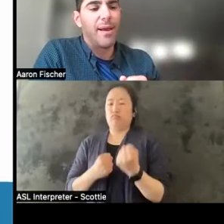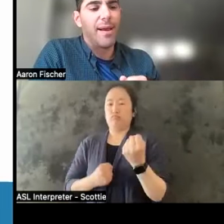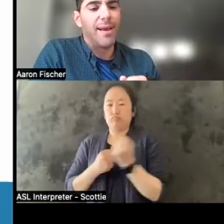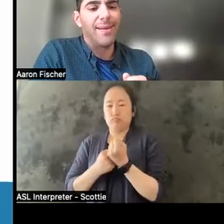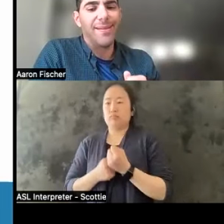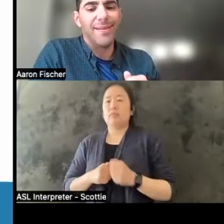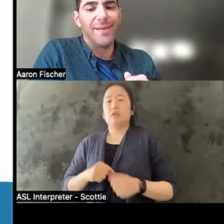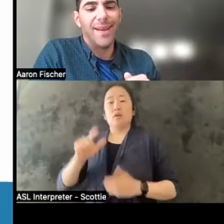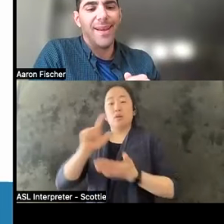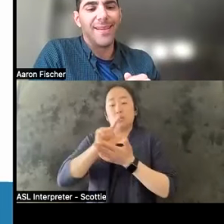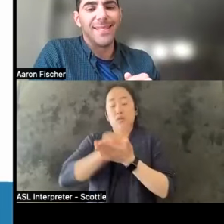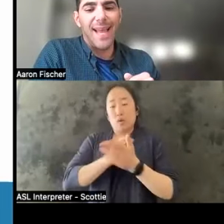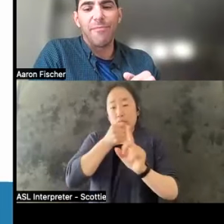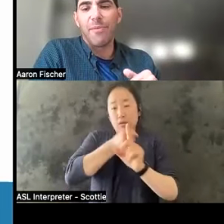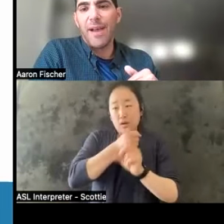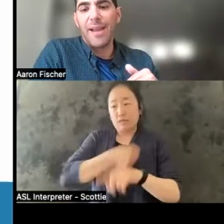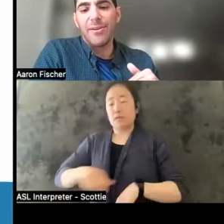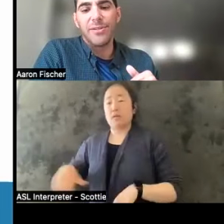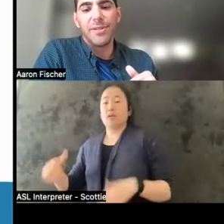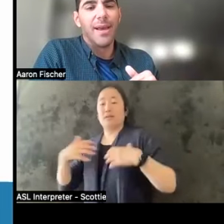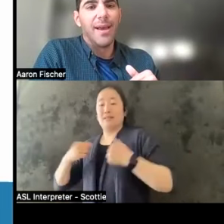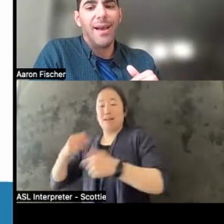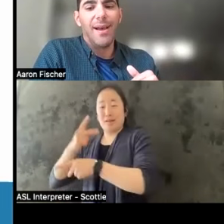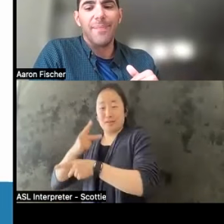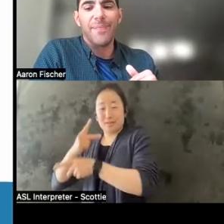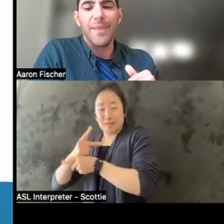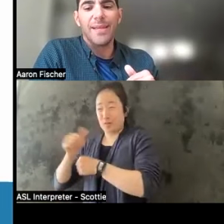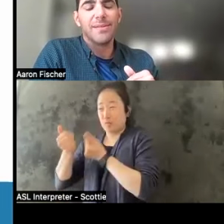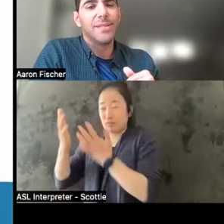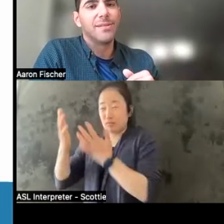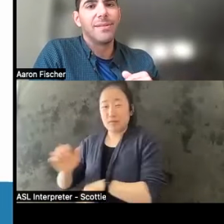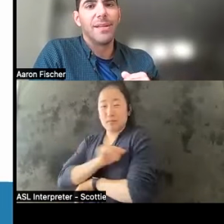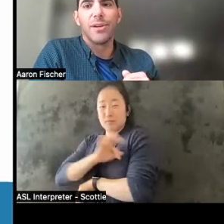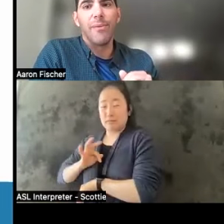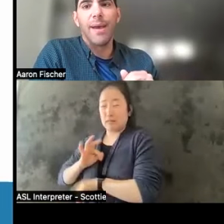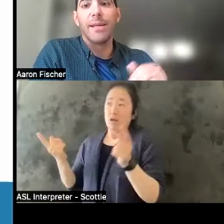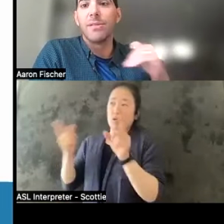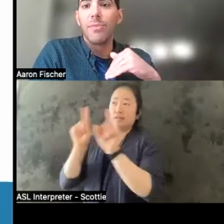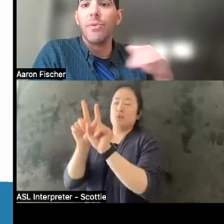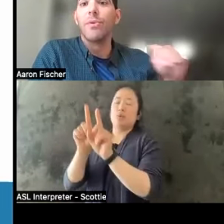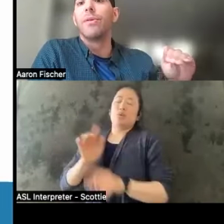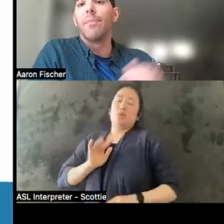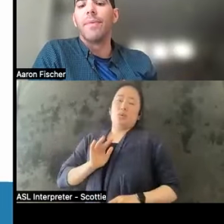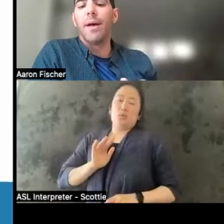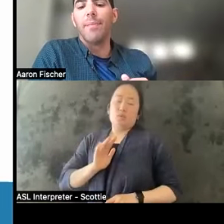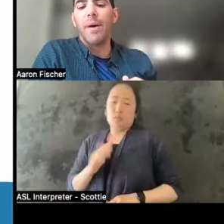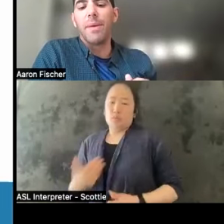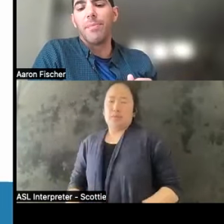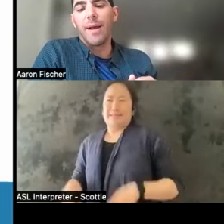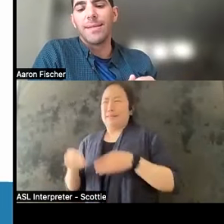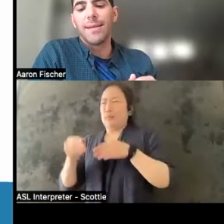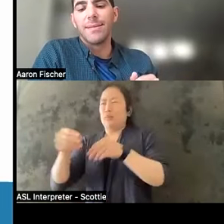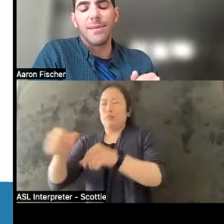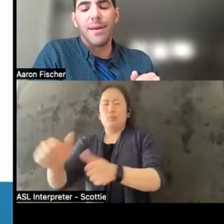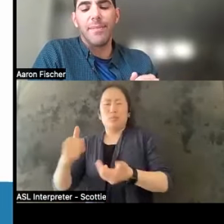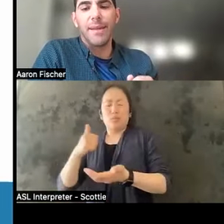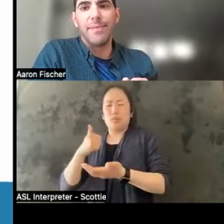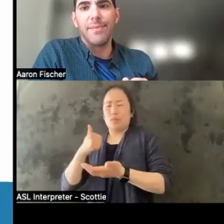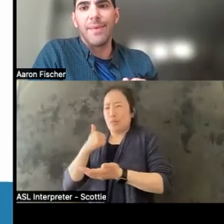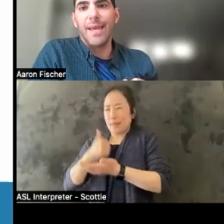healthcare staff providers is just such a great way to smooth a bumpy